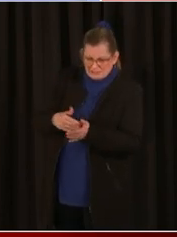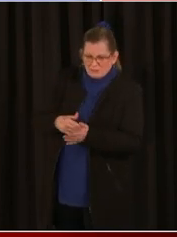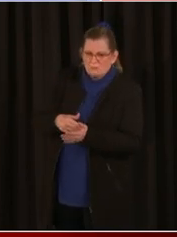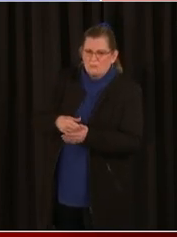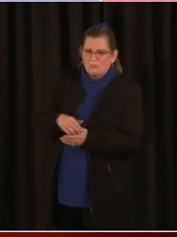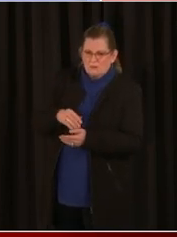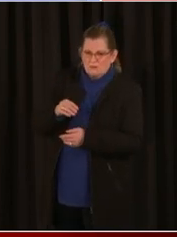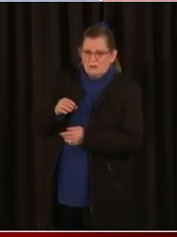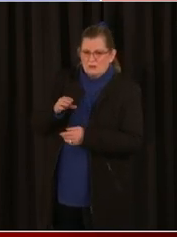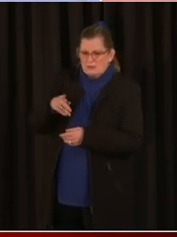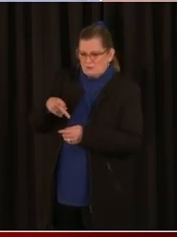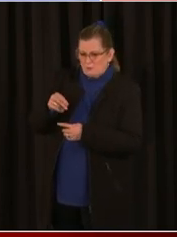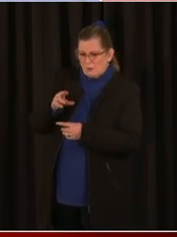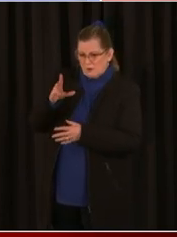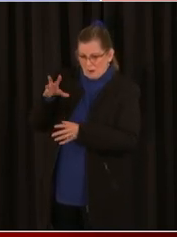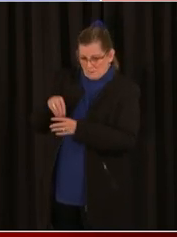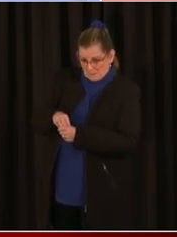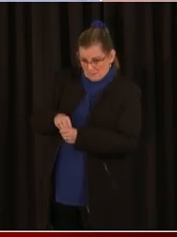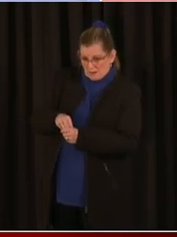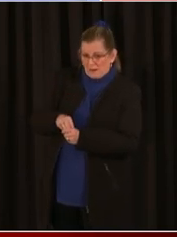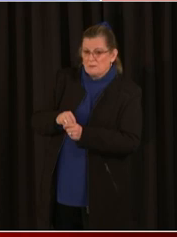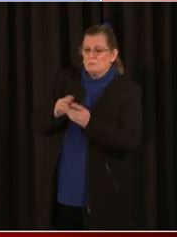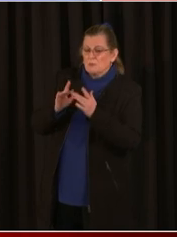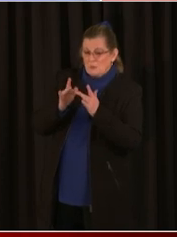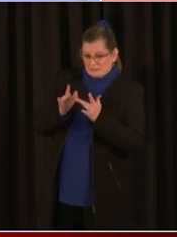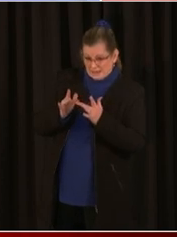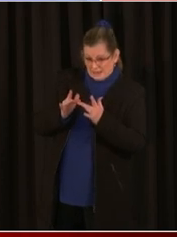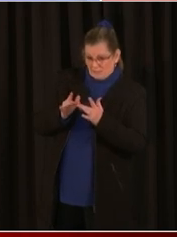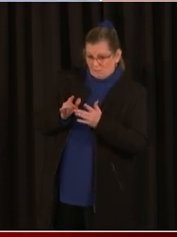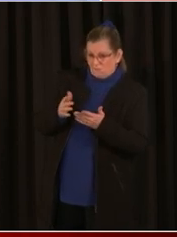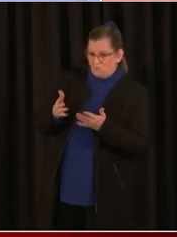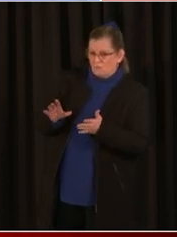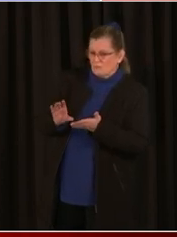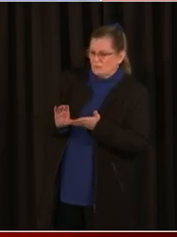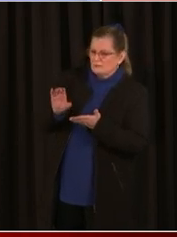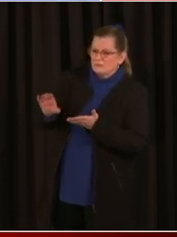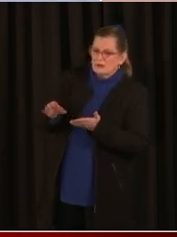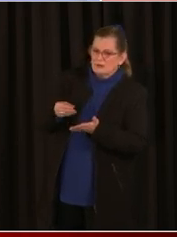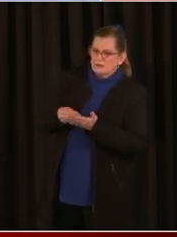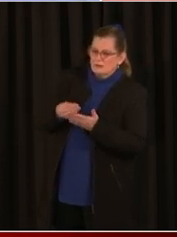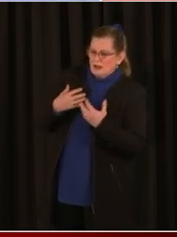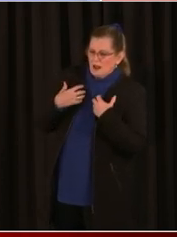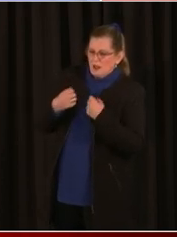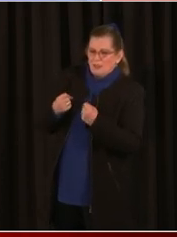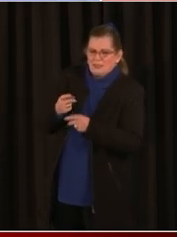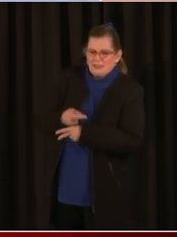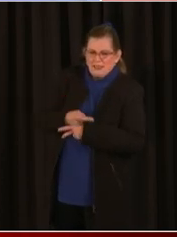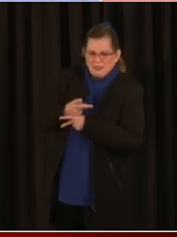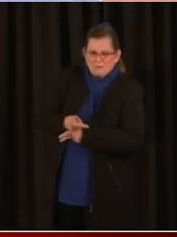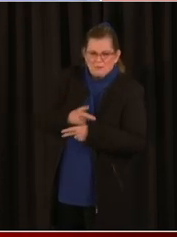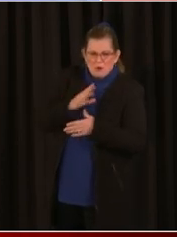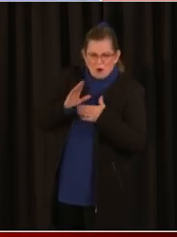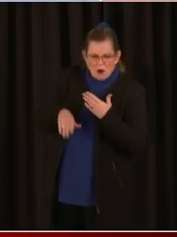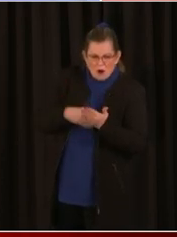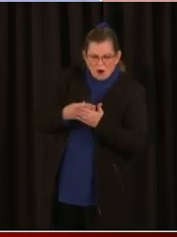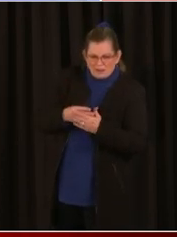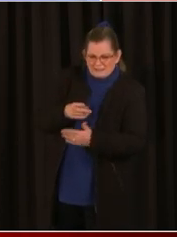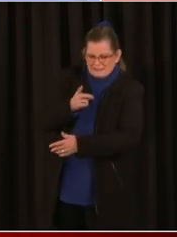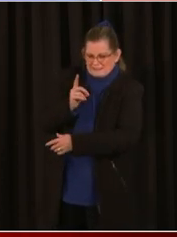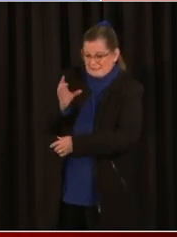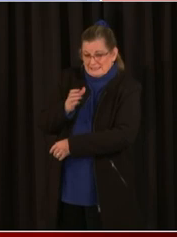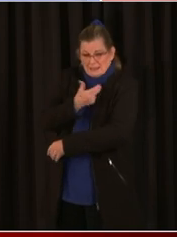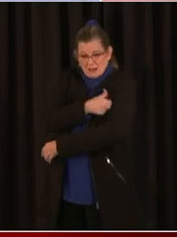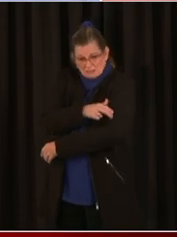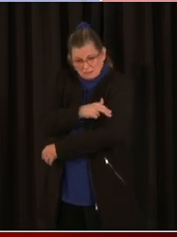portal combined. We allocate a portion of them to healthcare providers, our hospitals, all of the district's hospitals, and